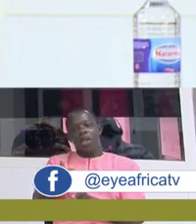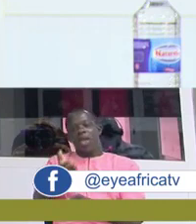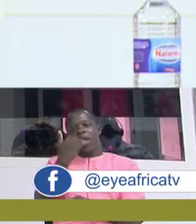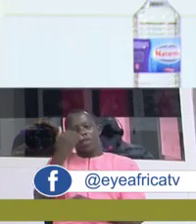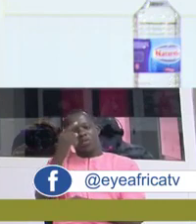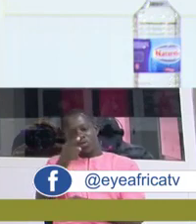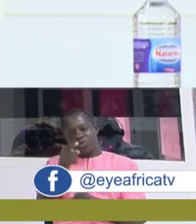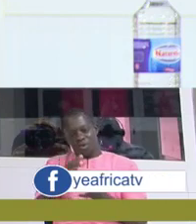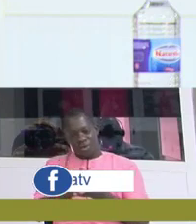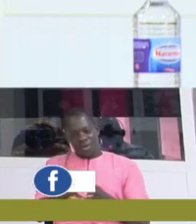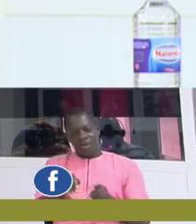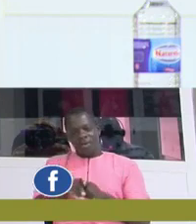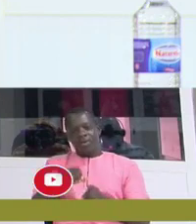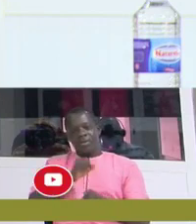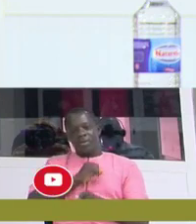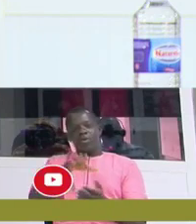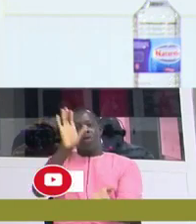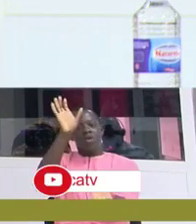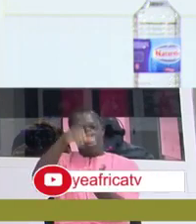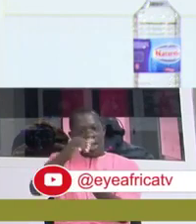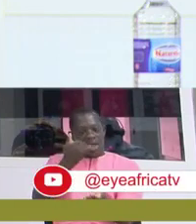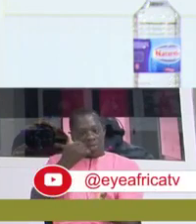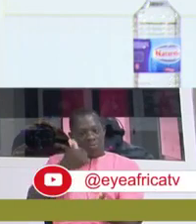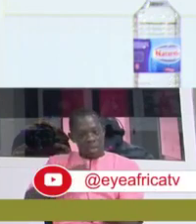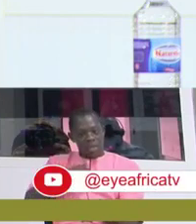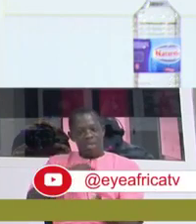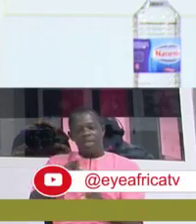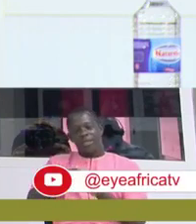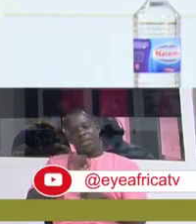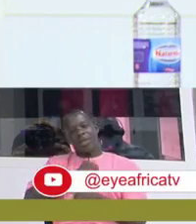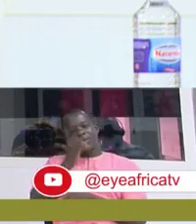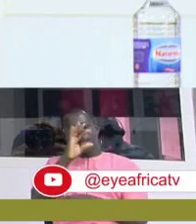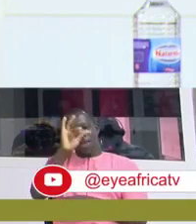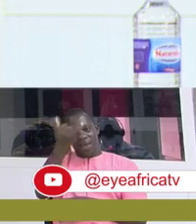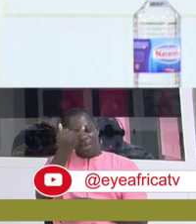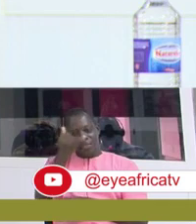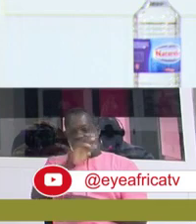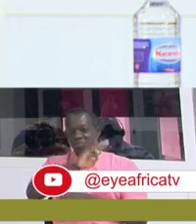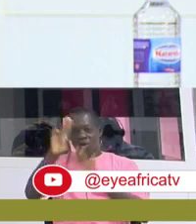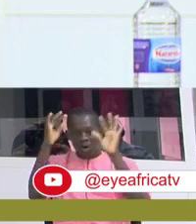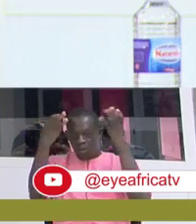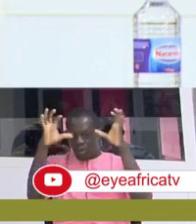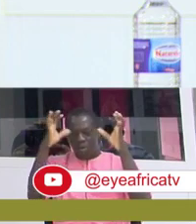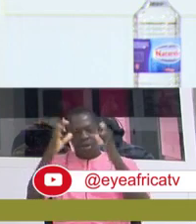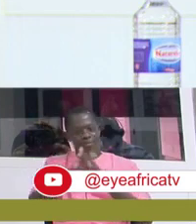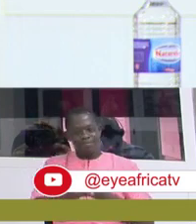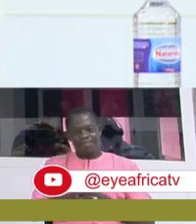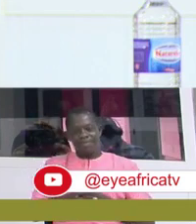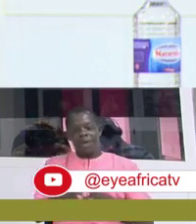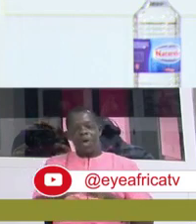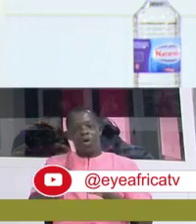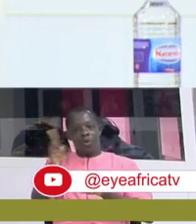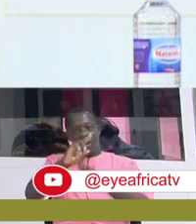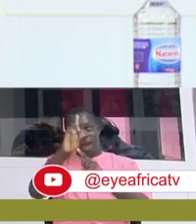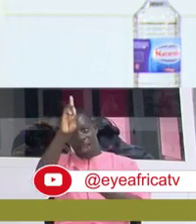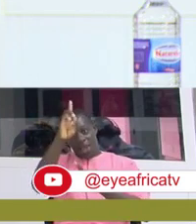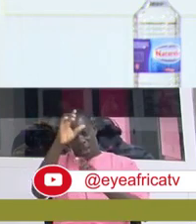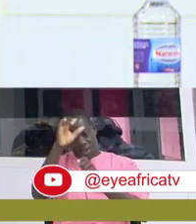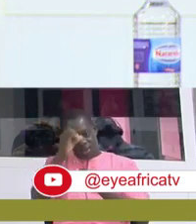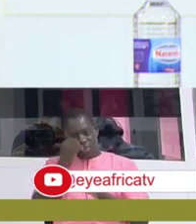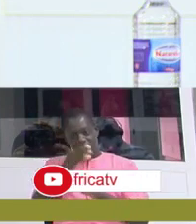up. I said, the crocodiles will eat me up, and he said, yes. Problem tala. I said, there is no problem. I said, whatever God